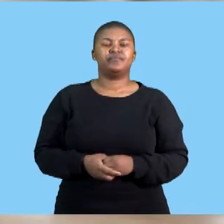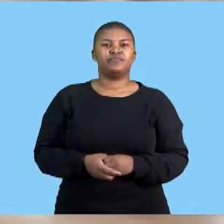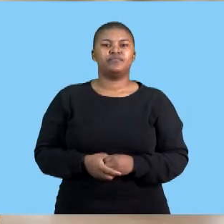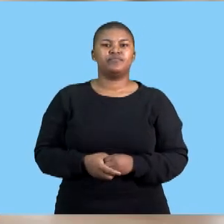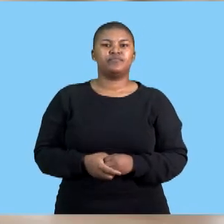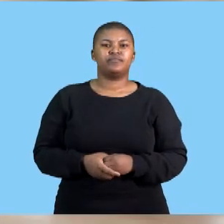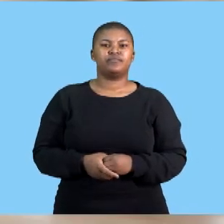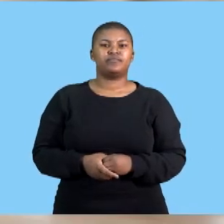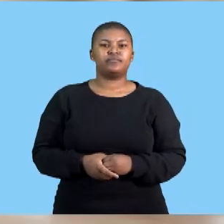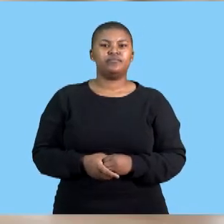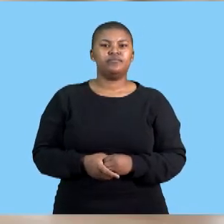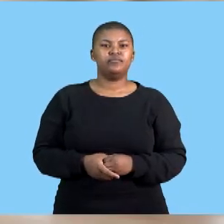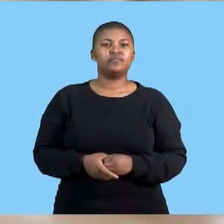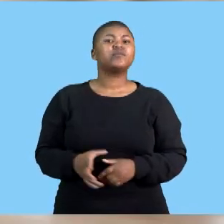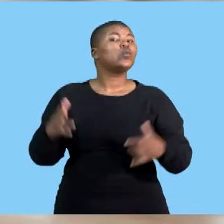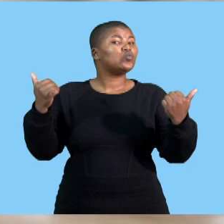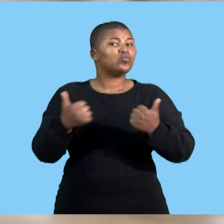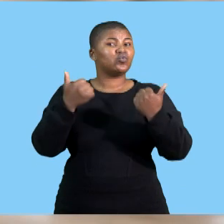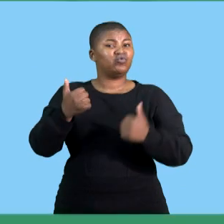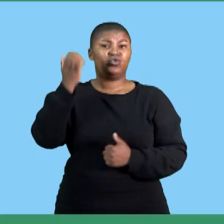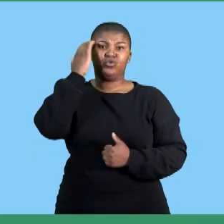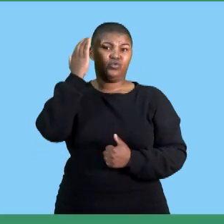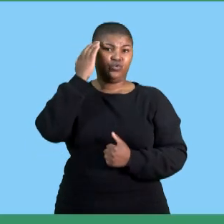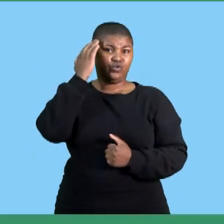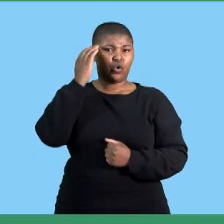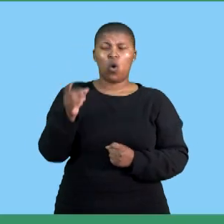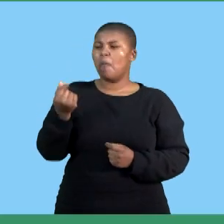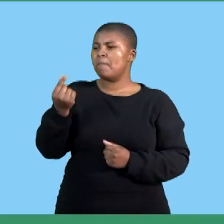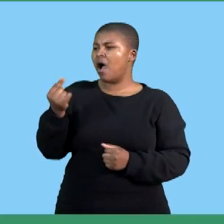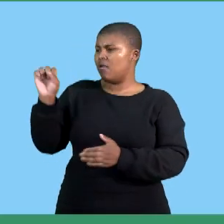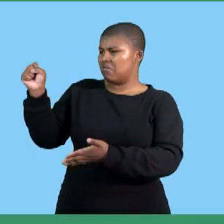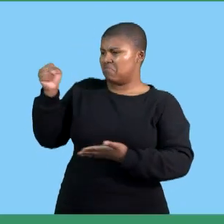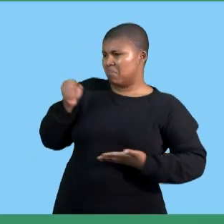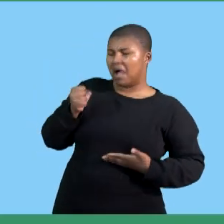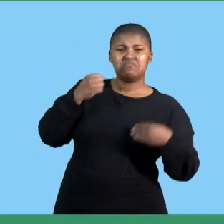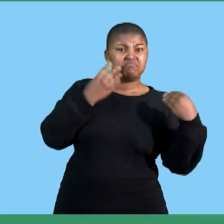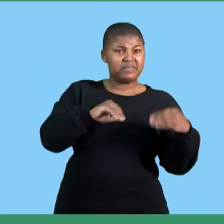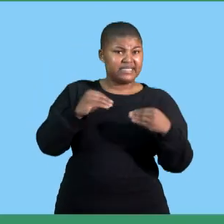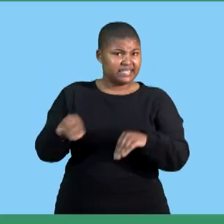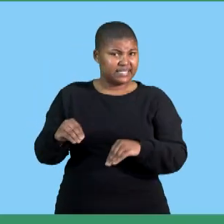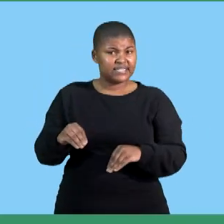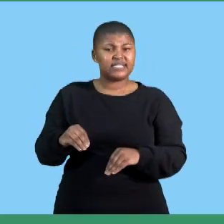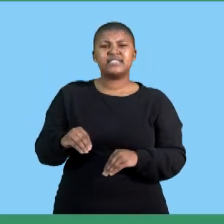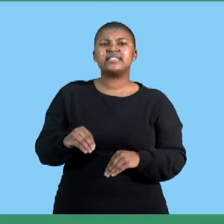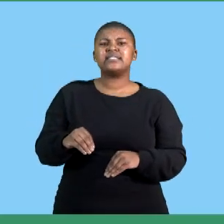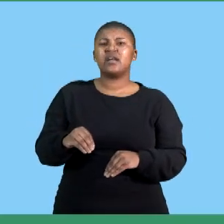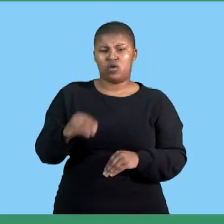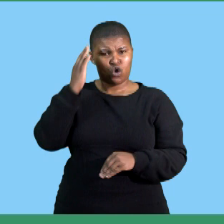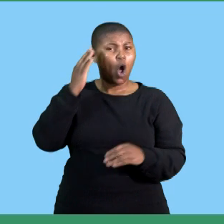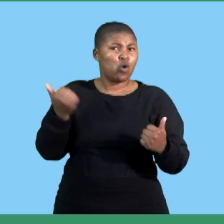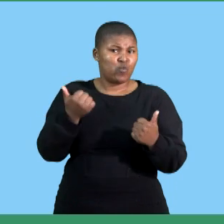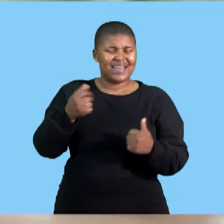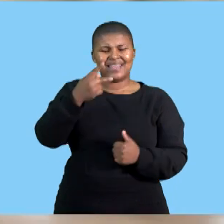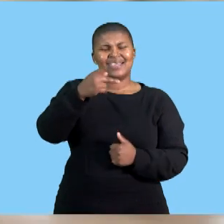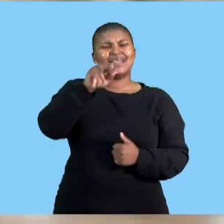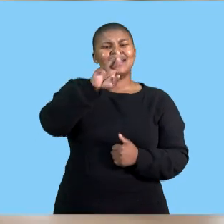Now, let's look at the pre-knowledge. You must know the sources of financing for businesses. When we talk of